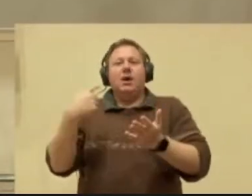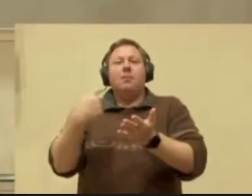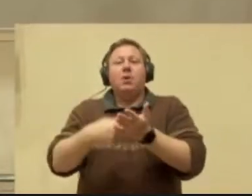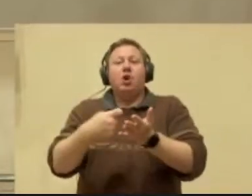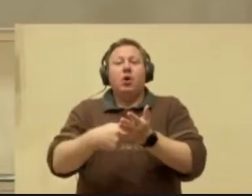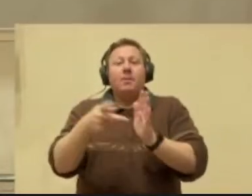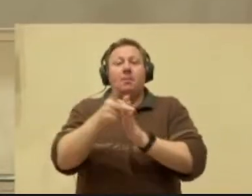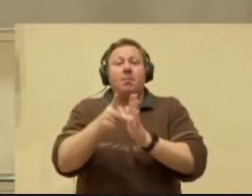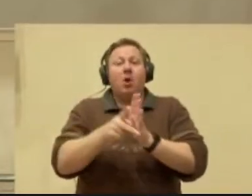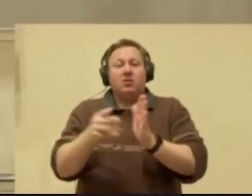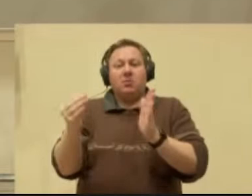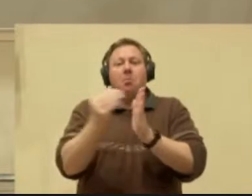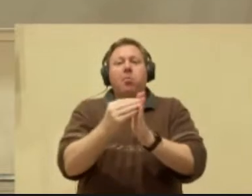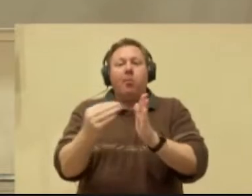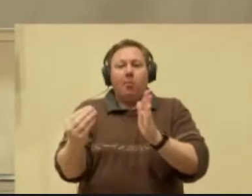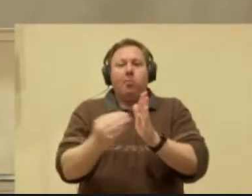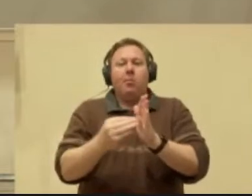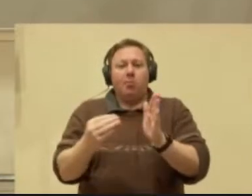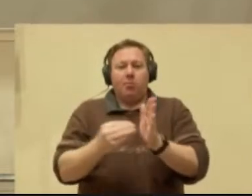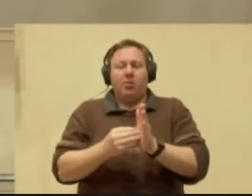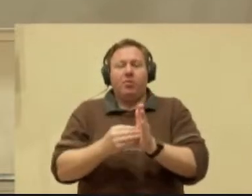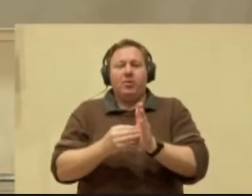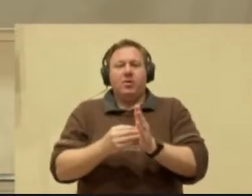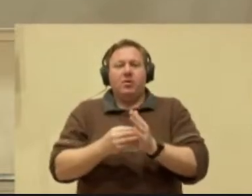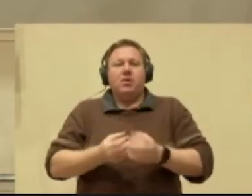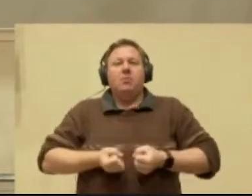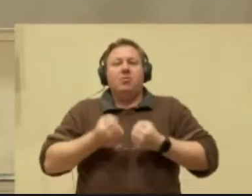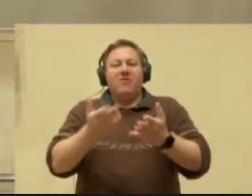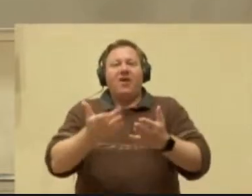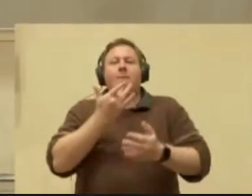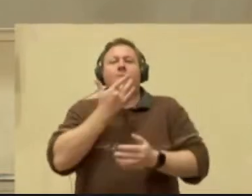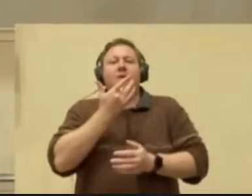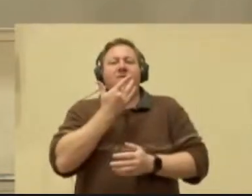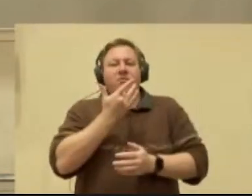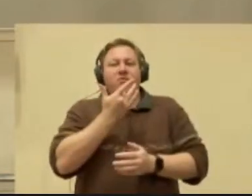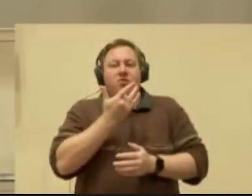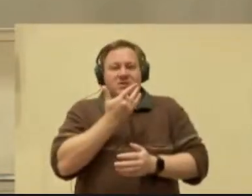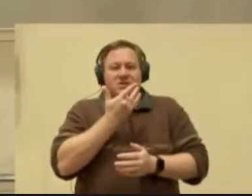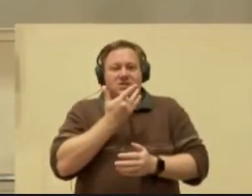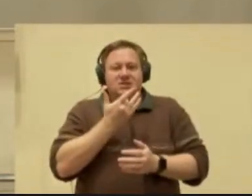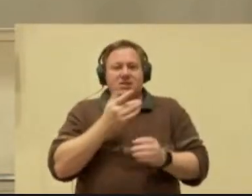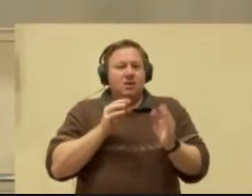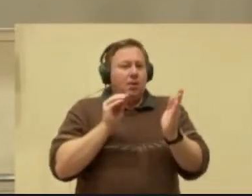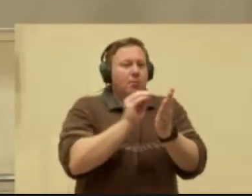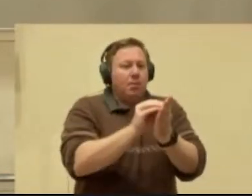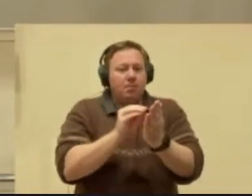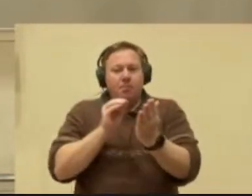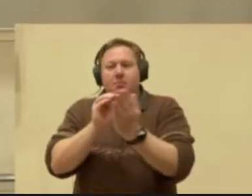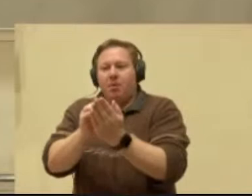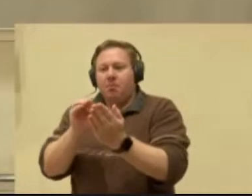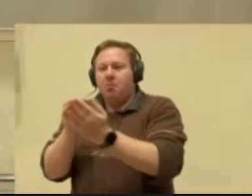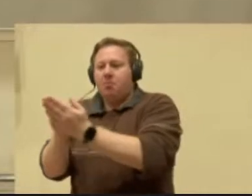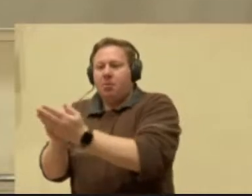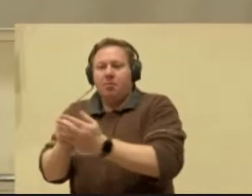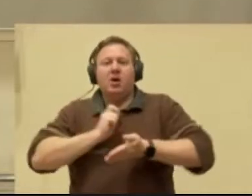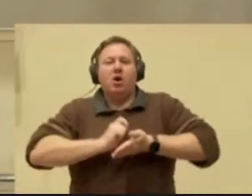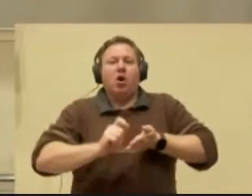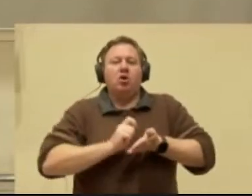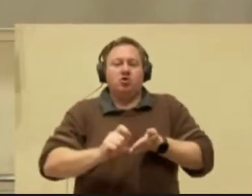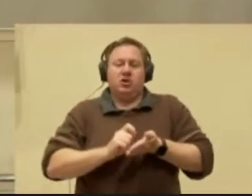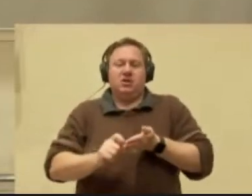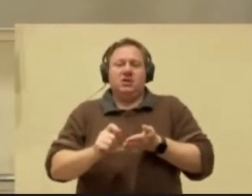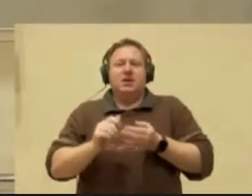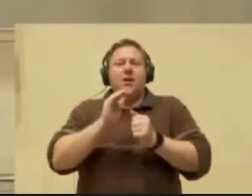which provide for categories of preference in the allocation of contracts and the protection or